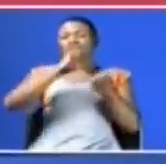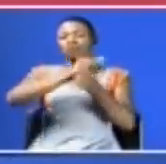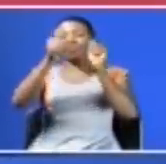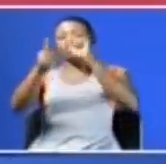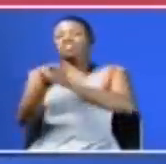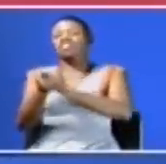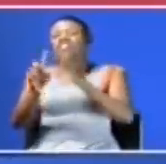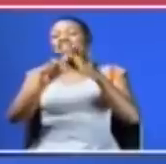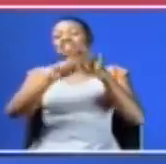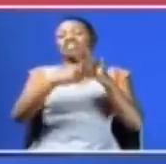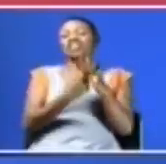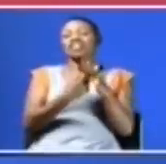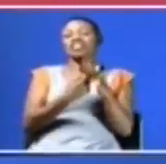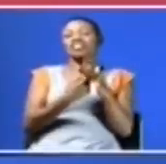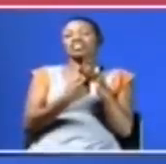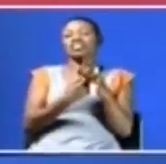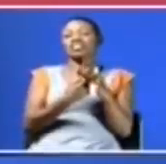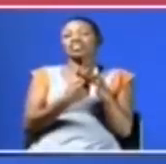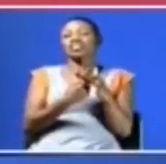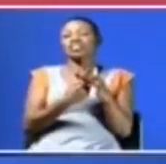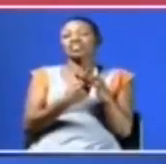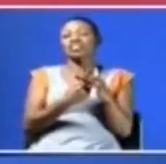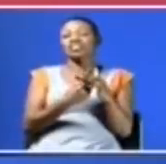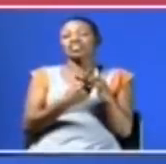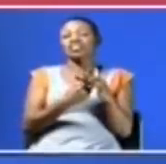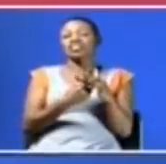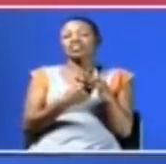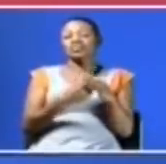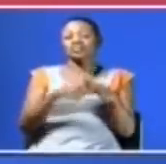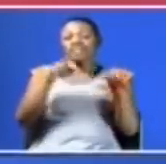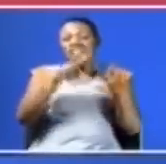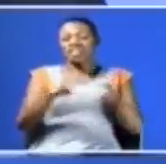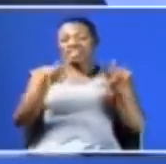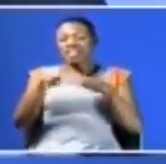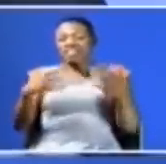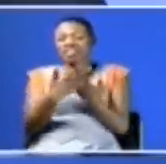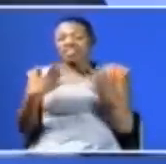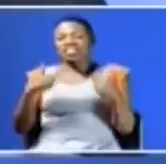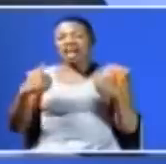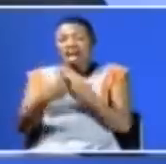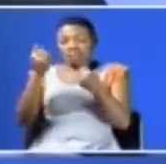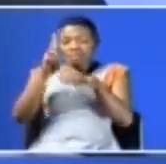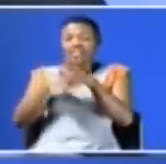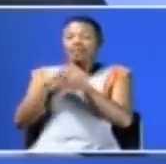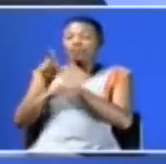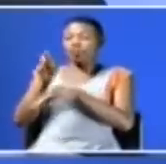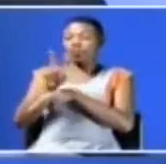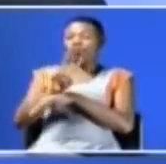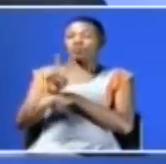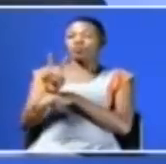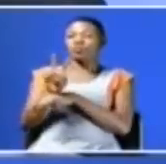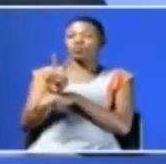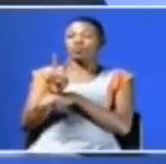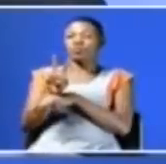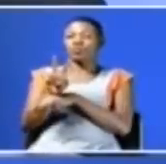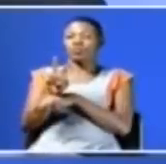start sort of digging into things which have happened under your watch.